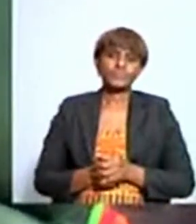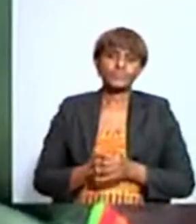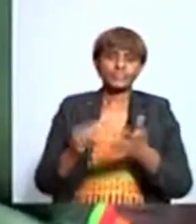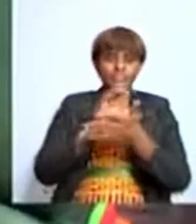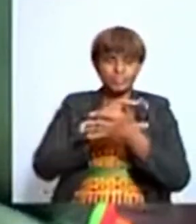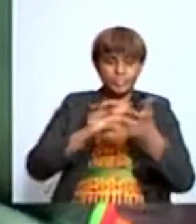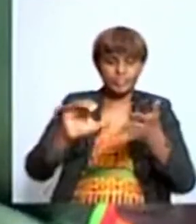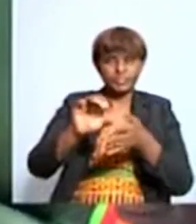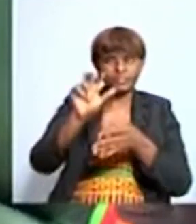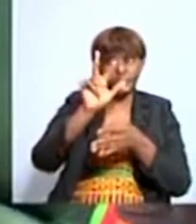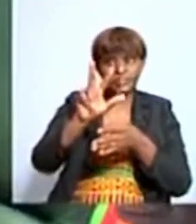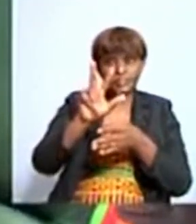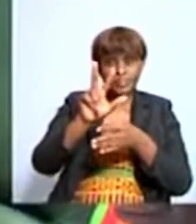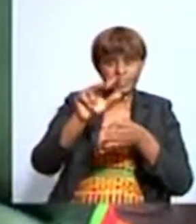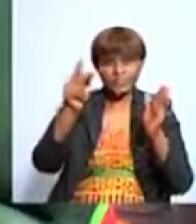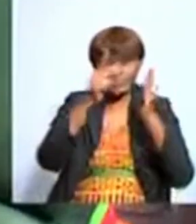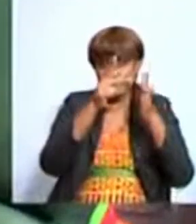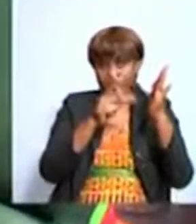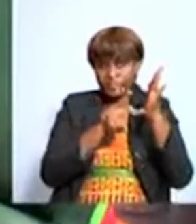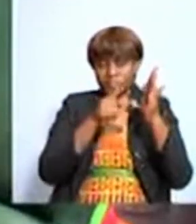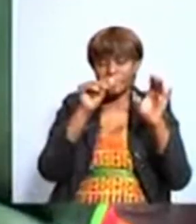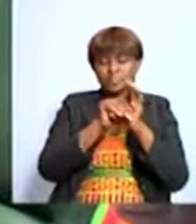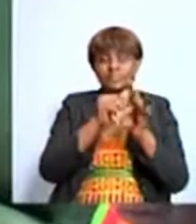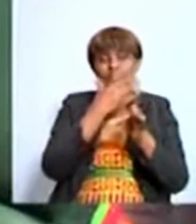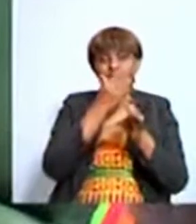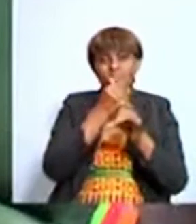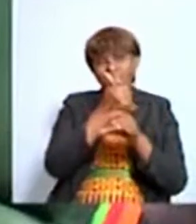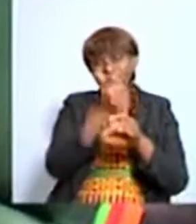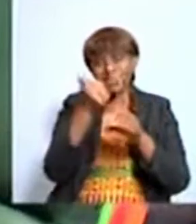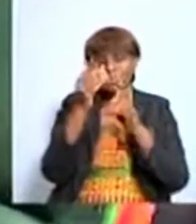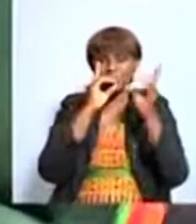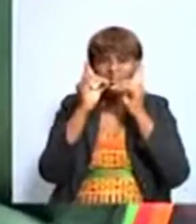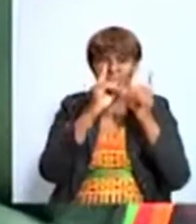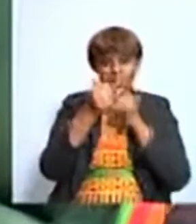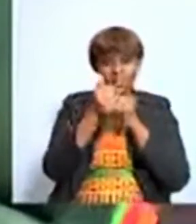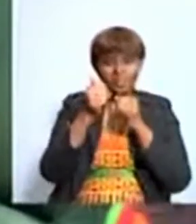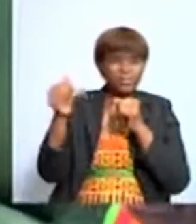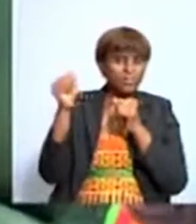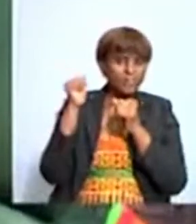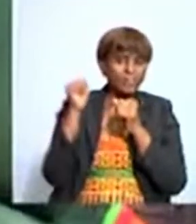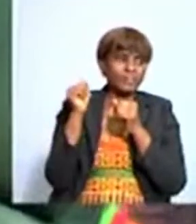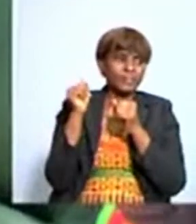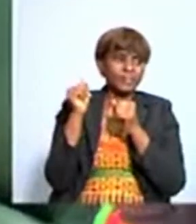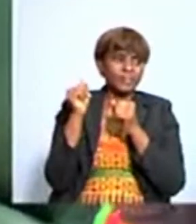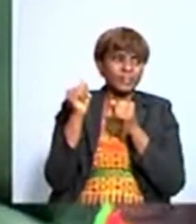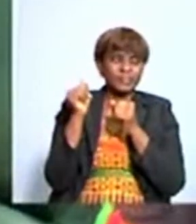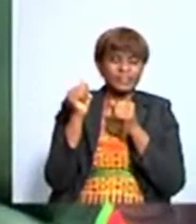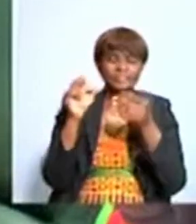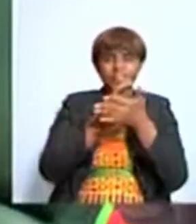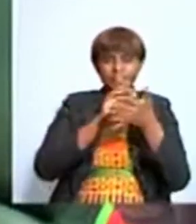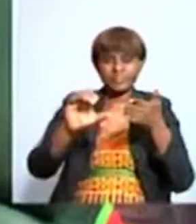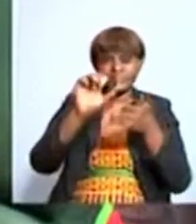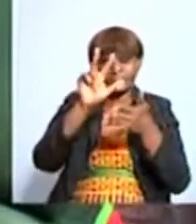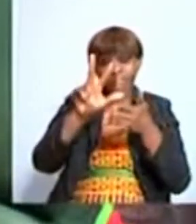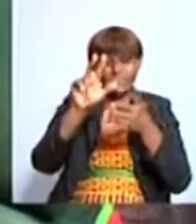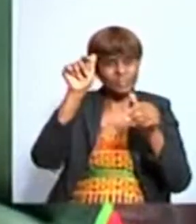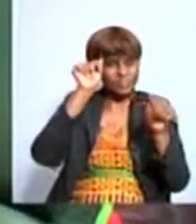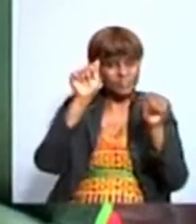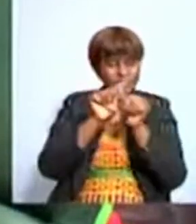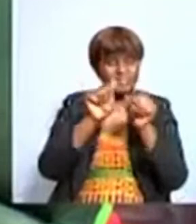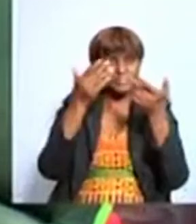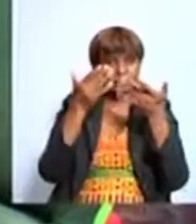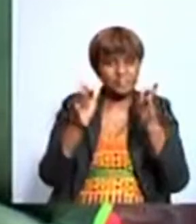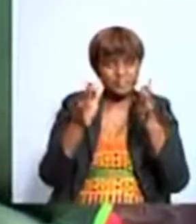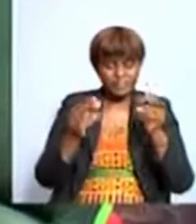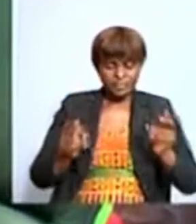Clause 3, core principles of the Commission. Any debate, any objection? Clause 3 is agreed to. Clause